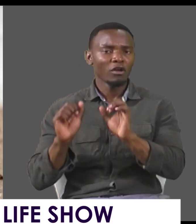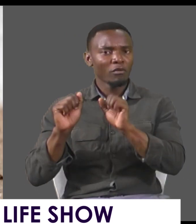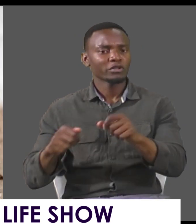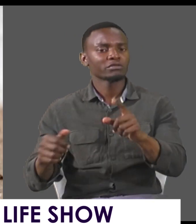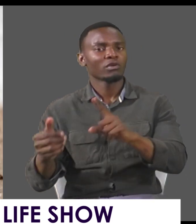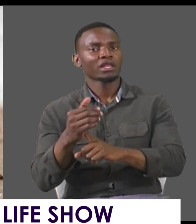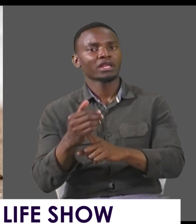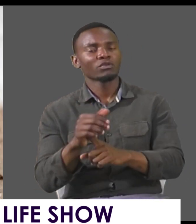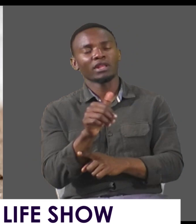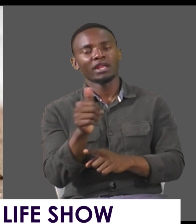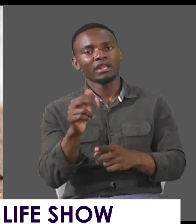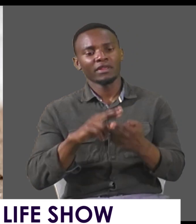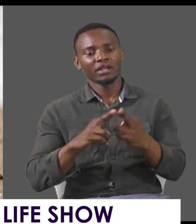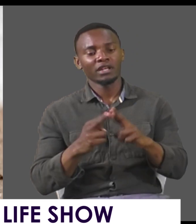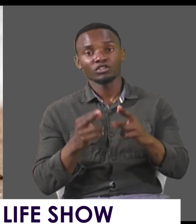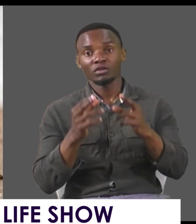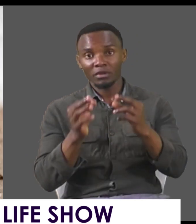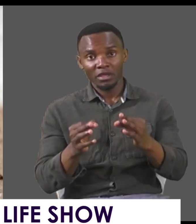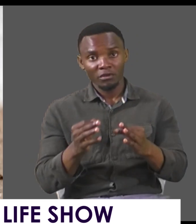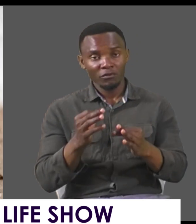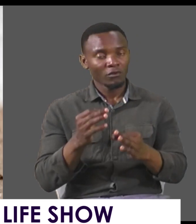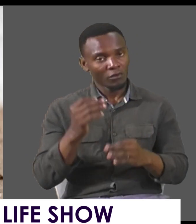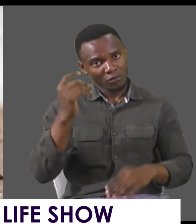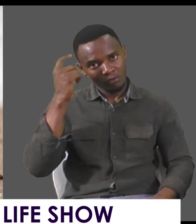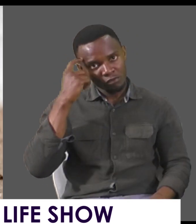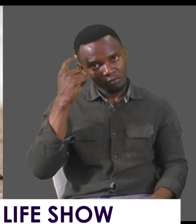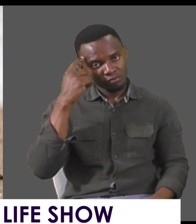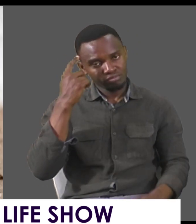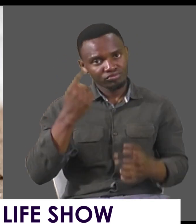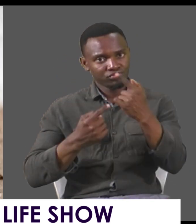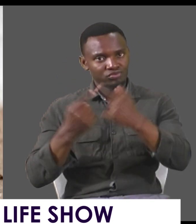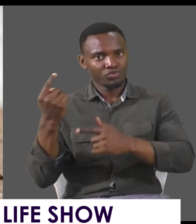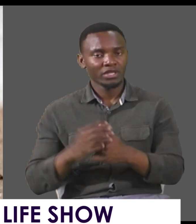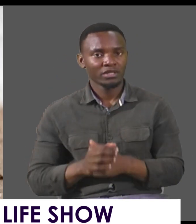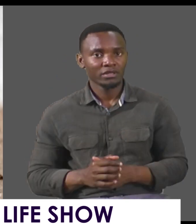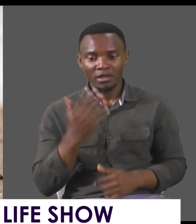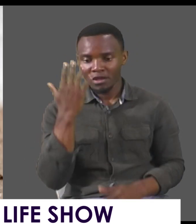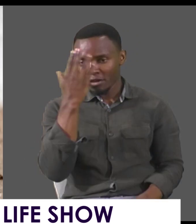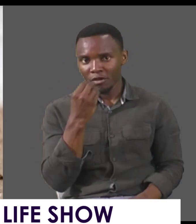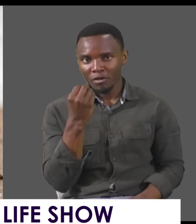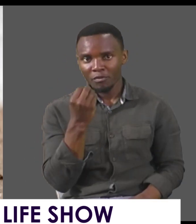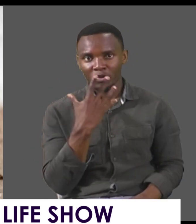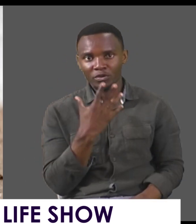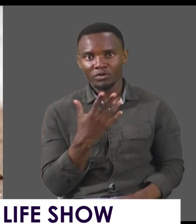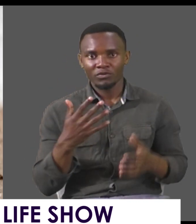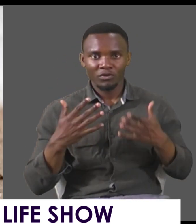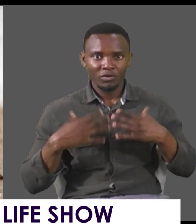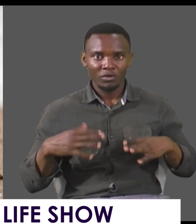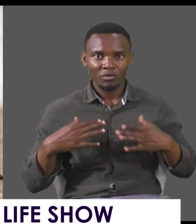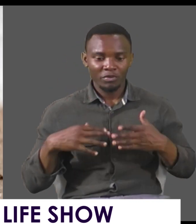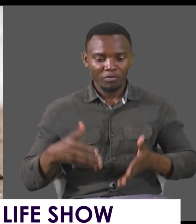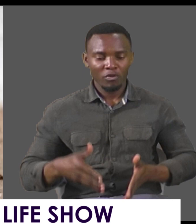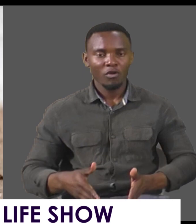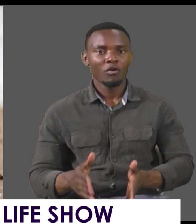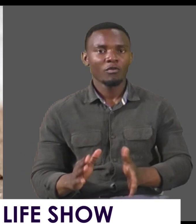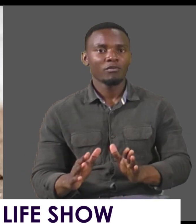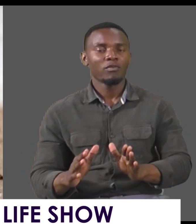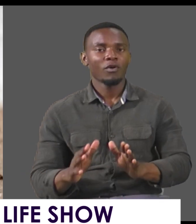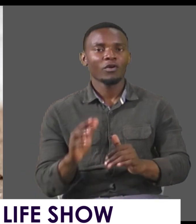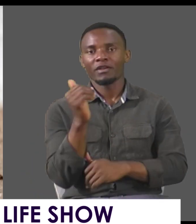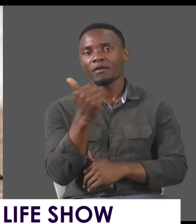you win the battle of the mind. Beautiful ones are not yet born. It sounds like a pipe